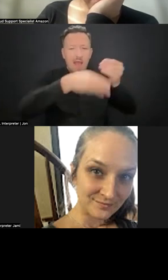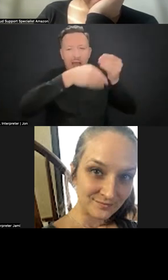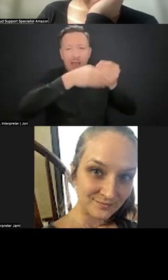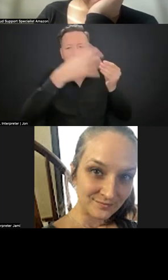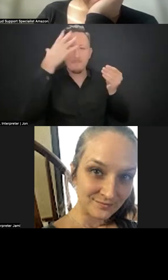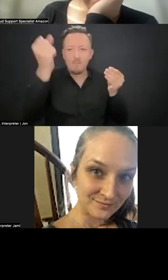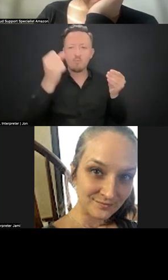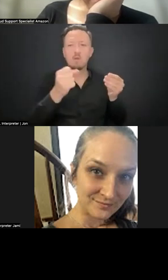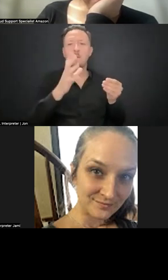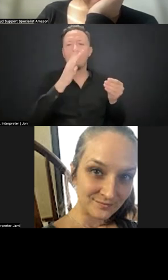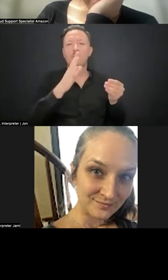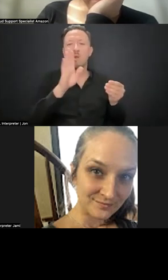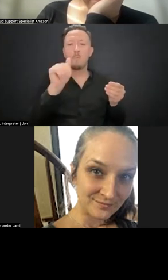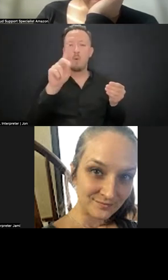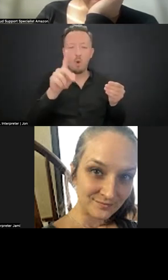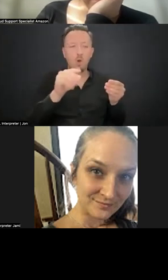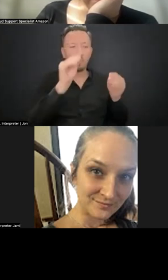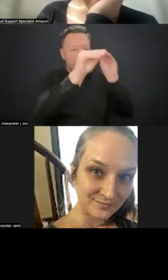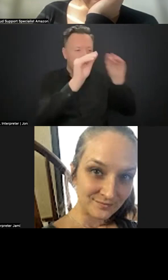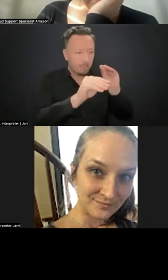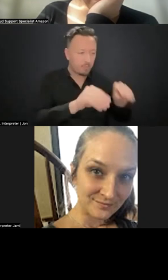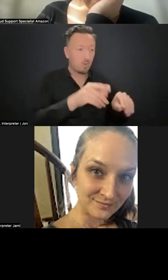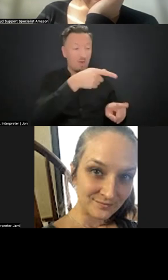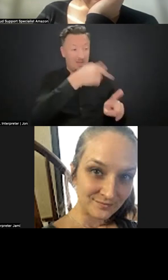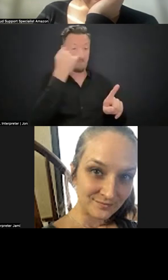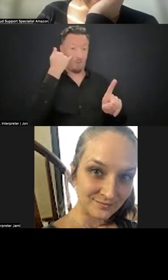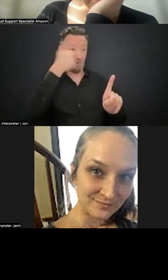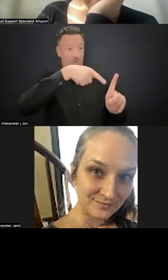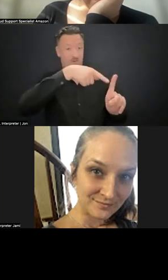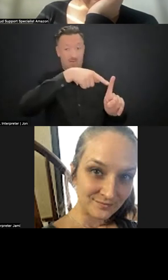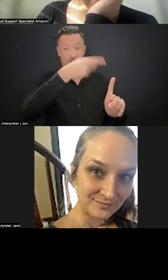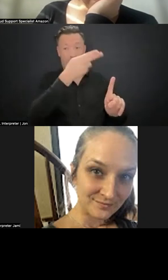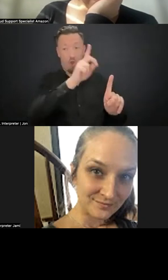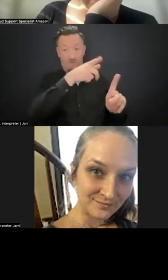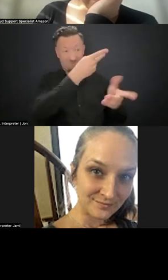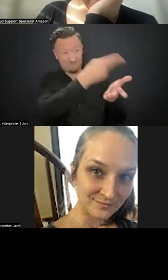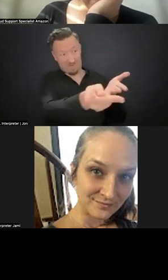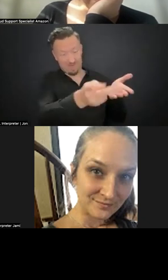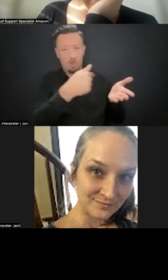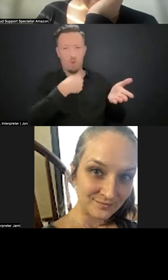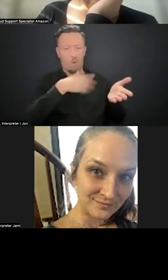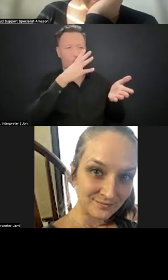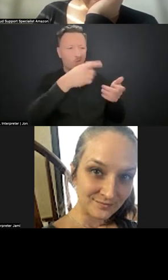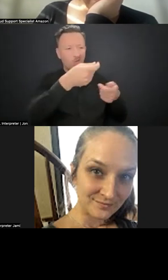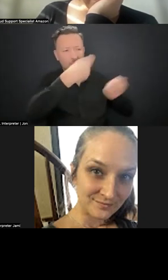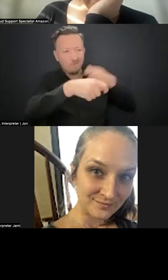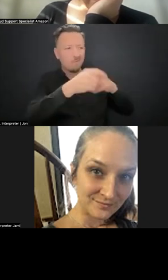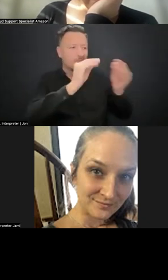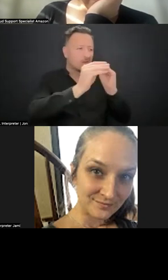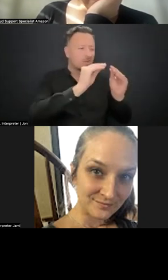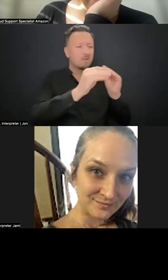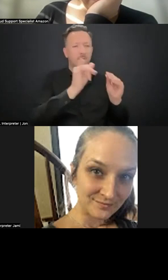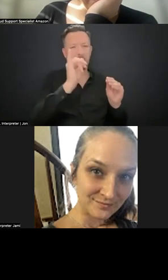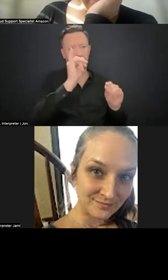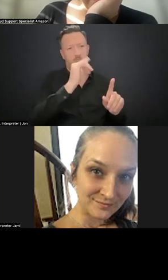motherboards. And when the hardware failed, how we would resolve those issues. Pretty sought